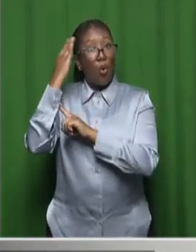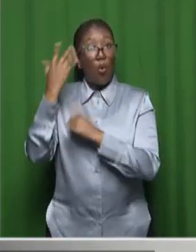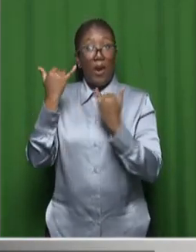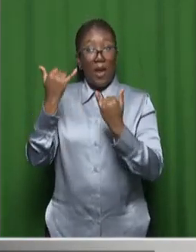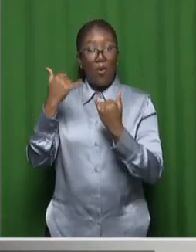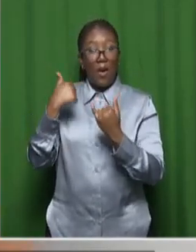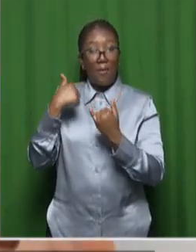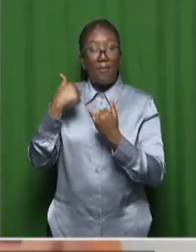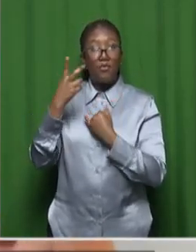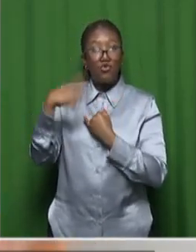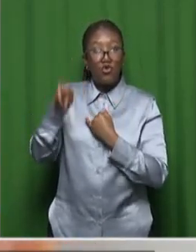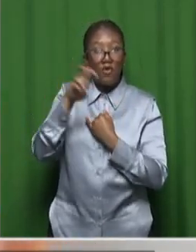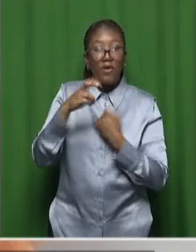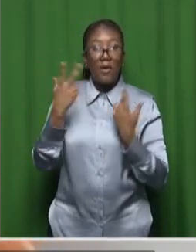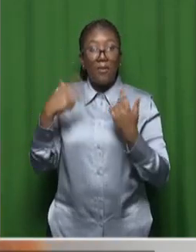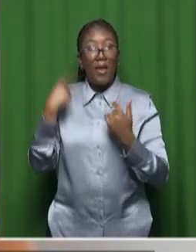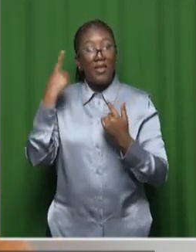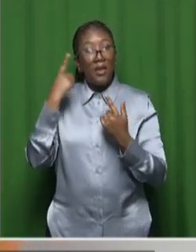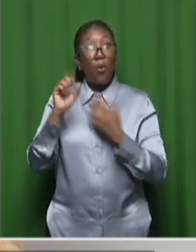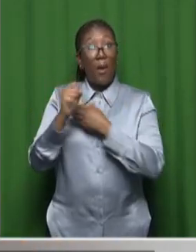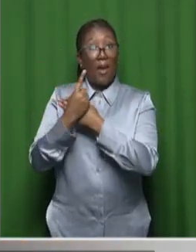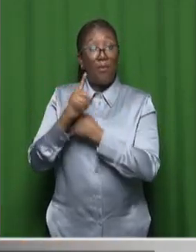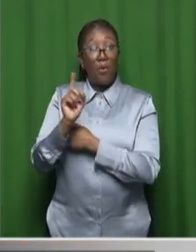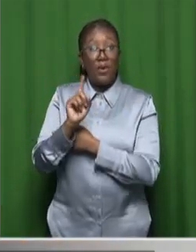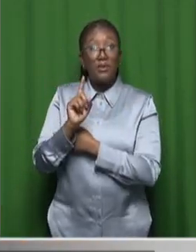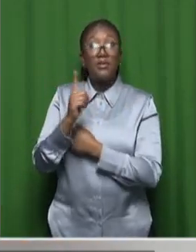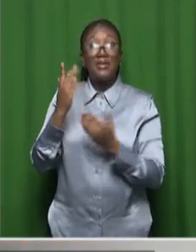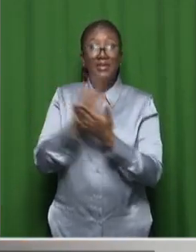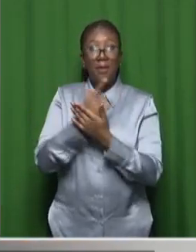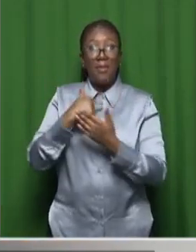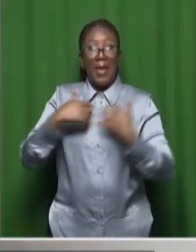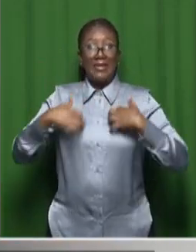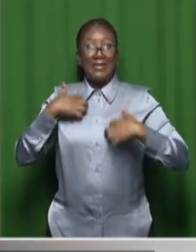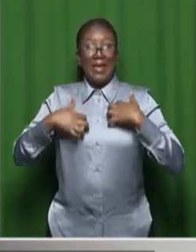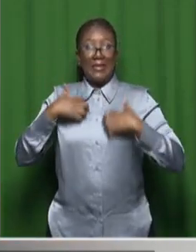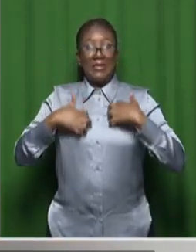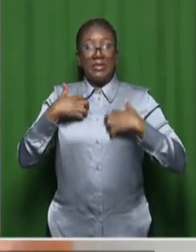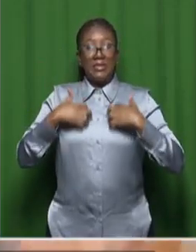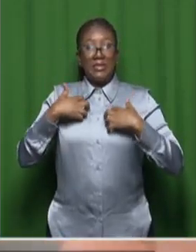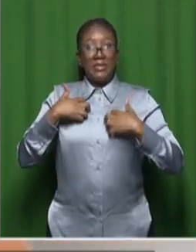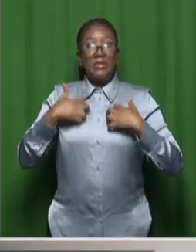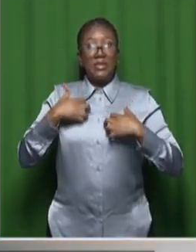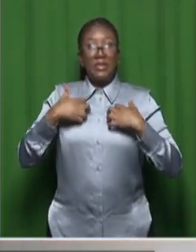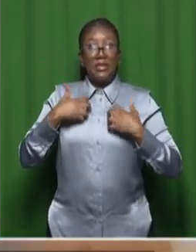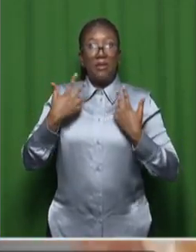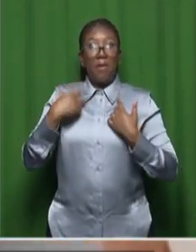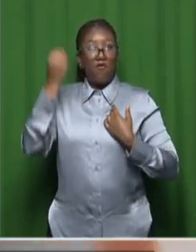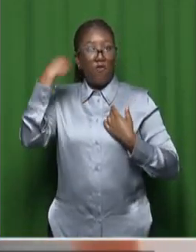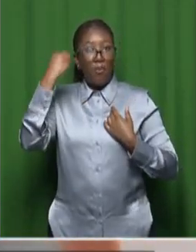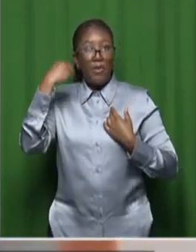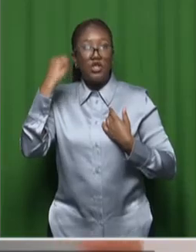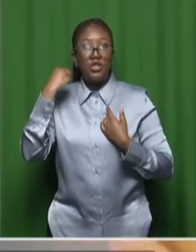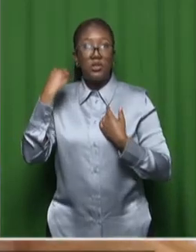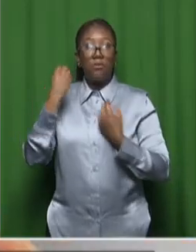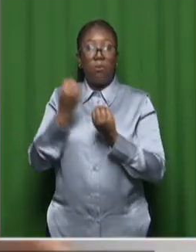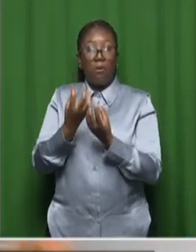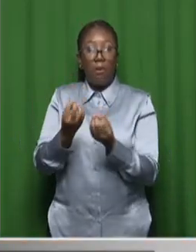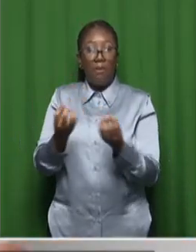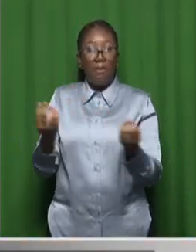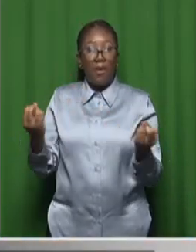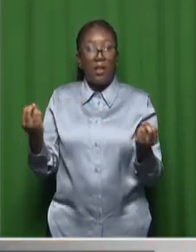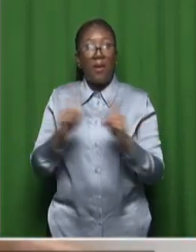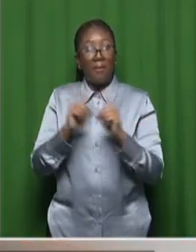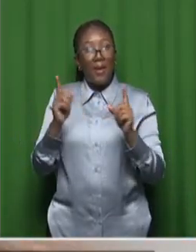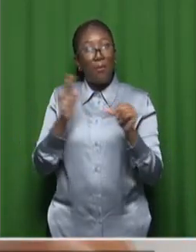traveling, another thing, Lisa, what happens is that people get excited when they're about to travel and share their information with everyone. It's